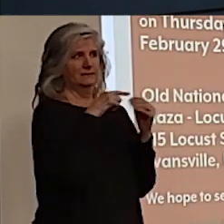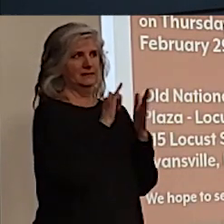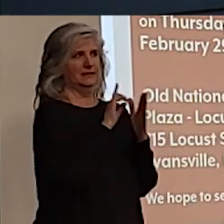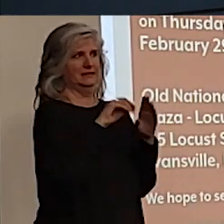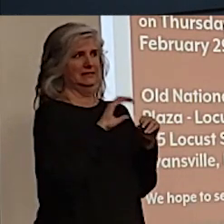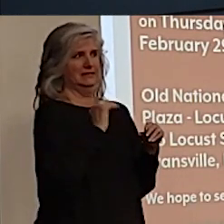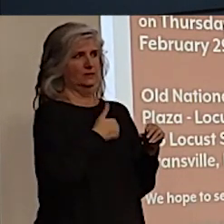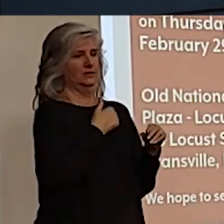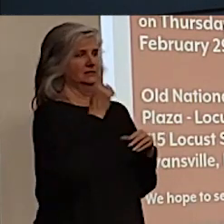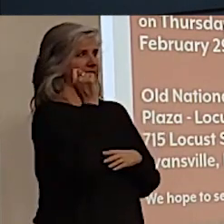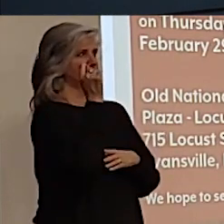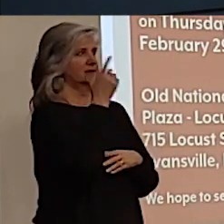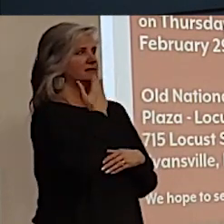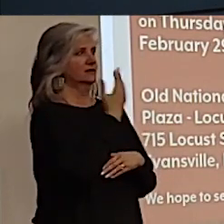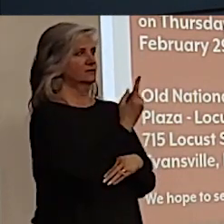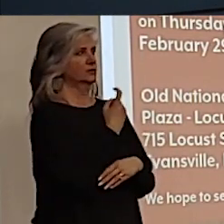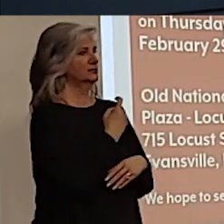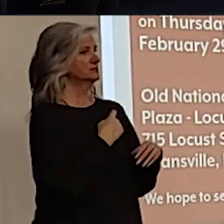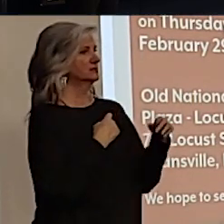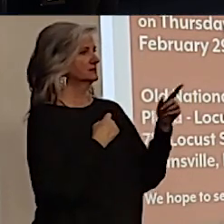testimony. Thank you for the question, though.